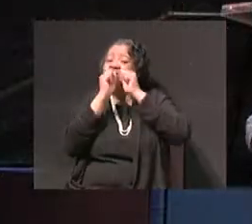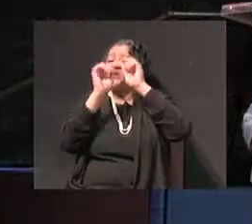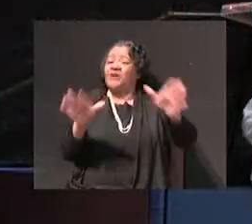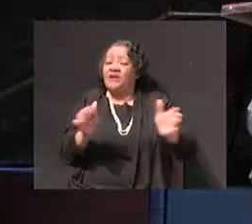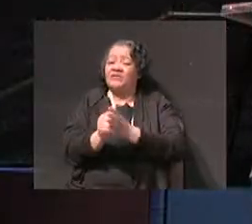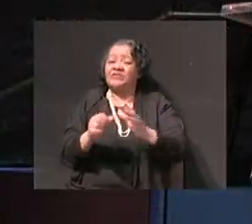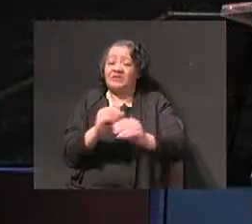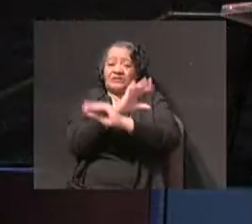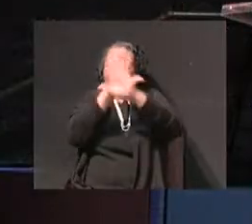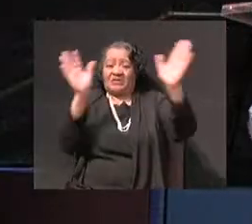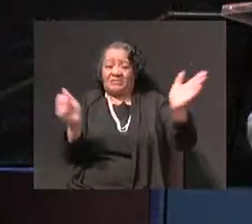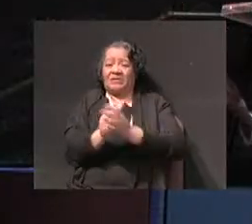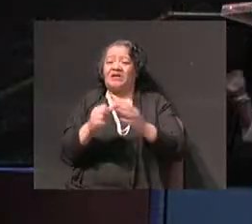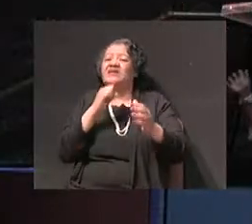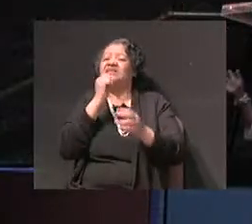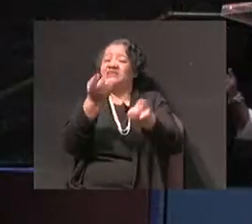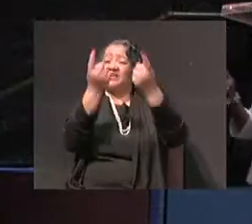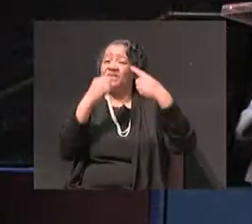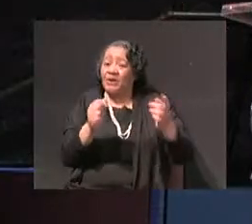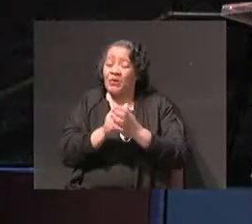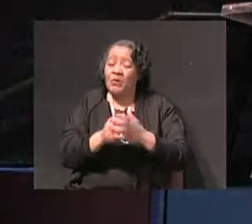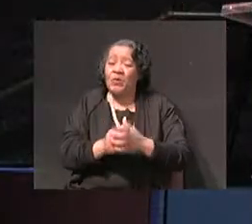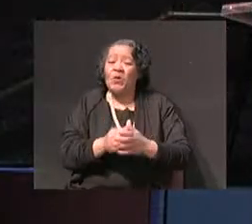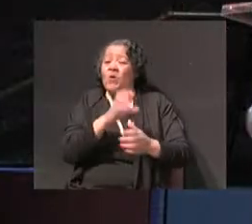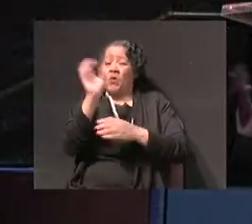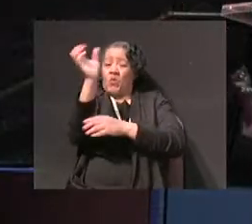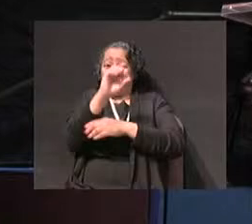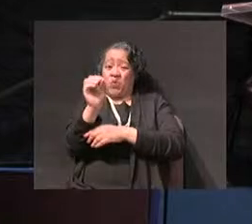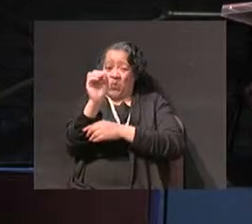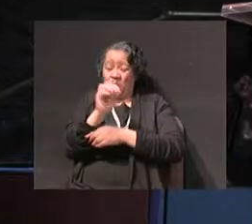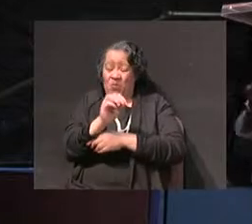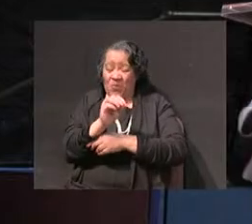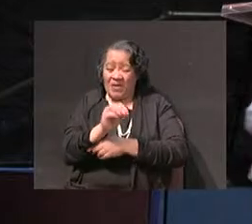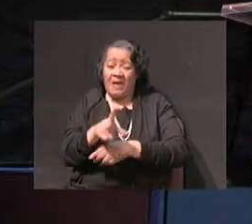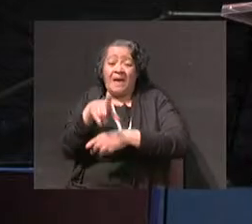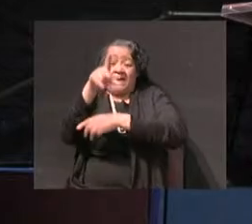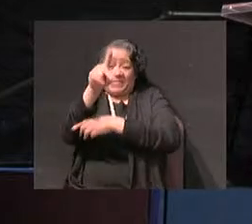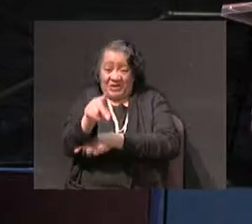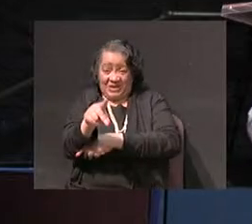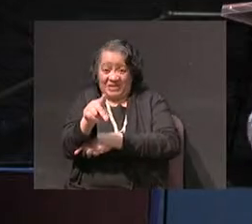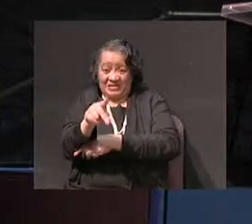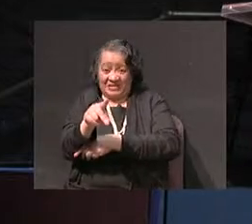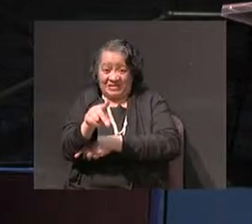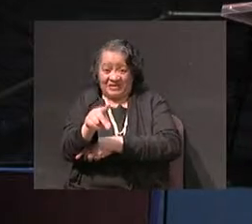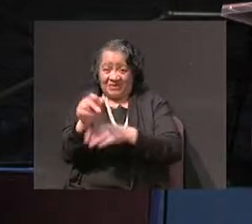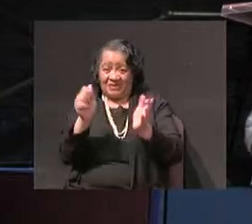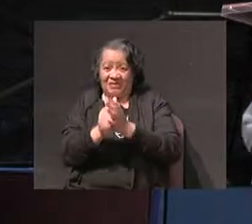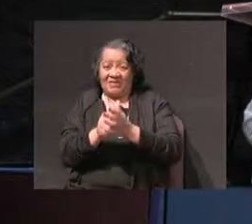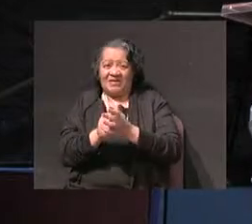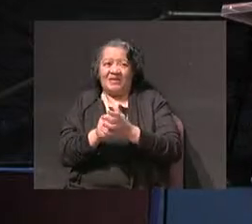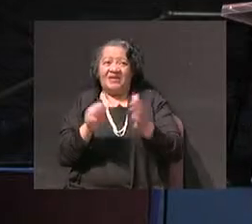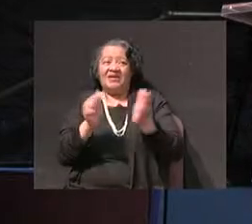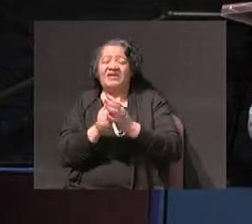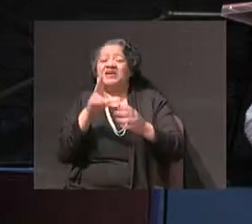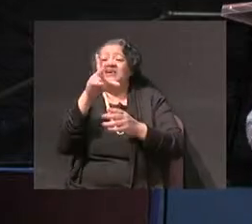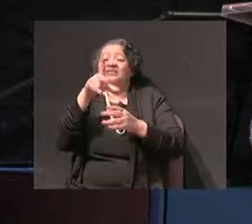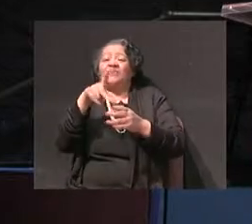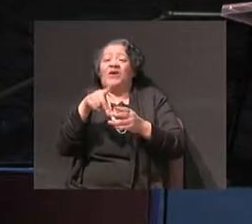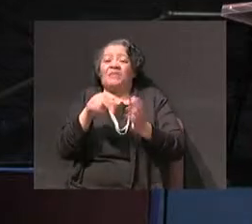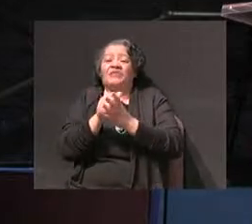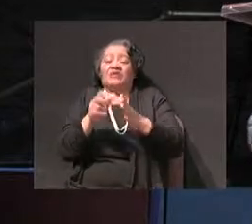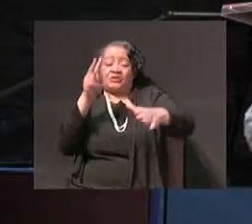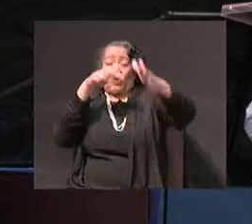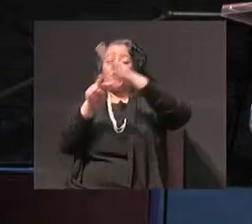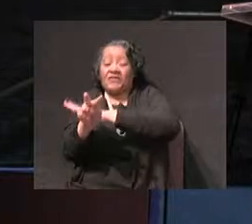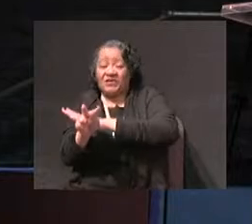in your life and you didn't see it coming. Who? P? He's a potentate. He's a